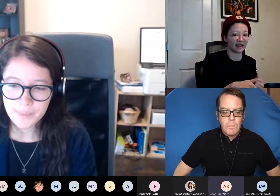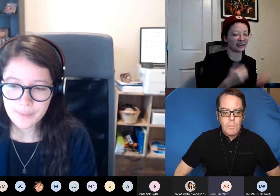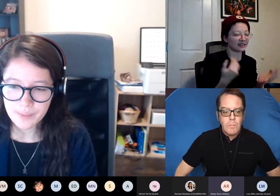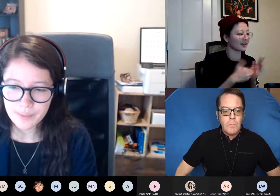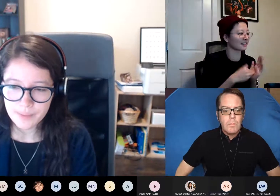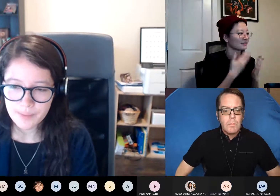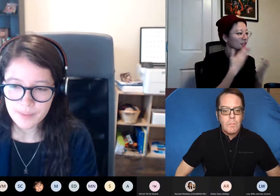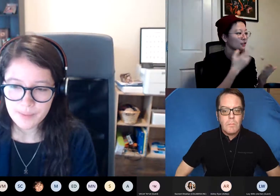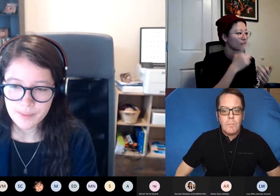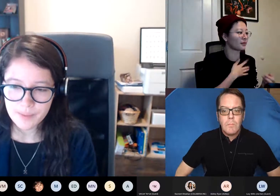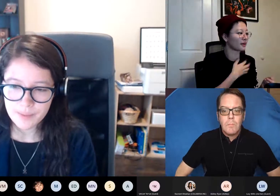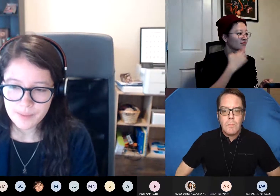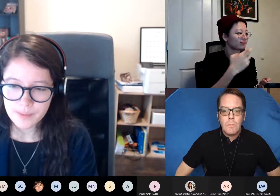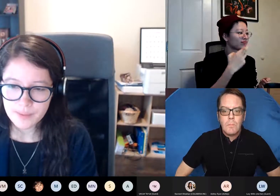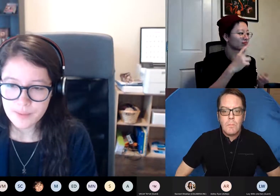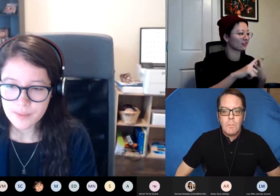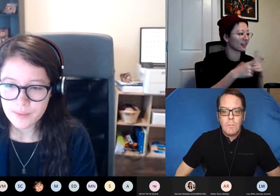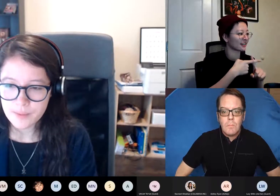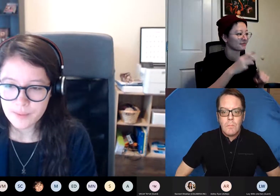have.